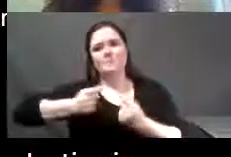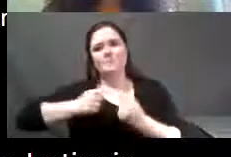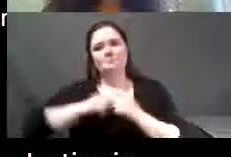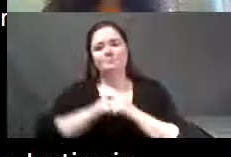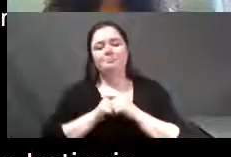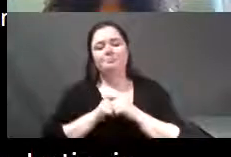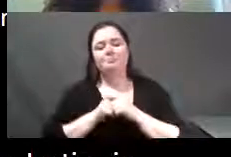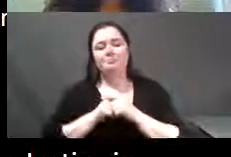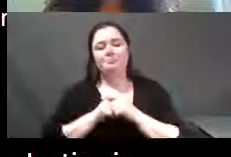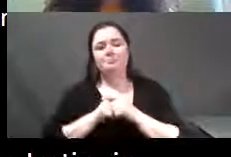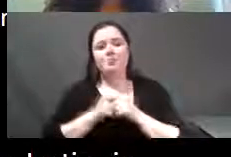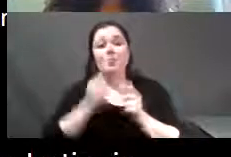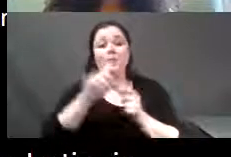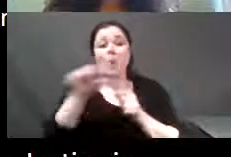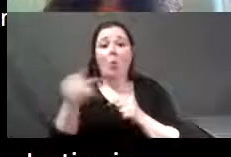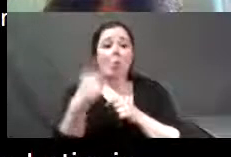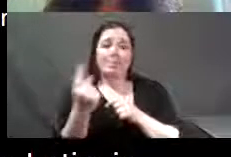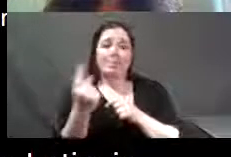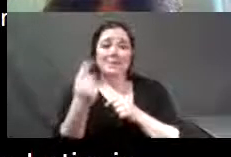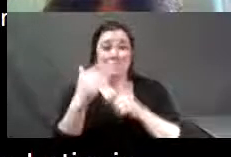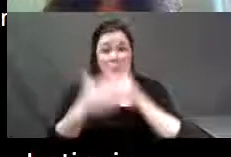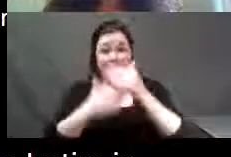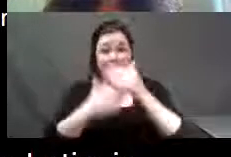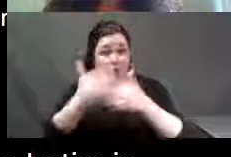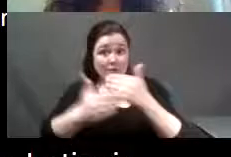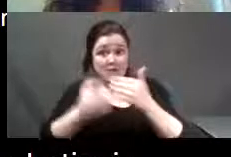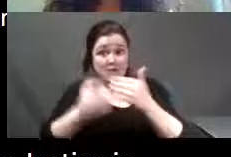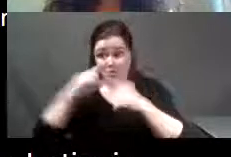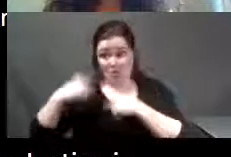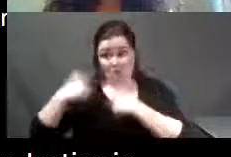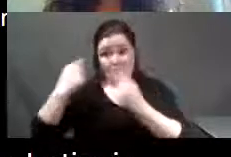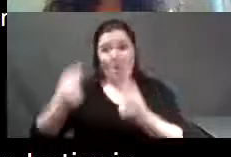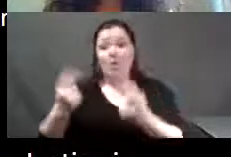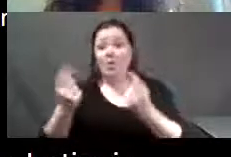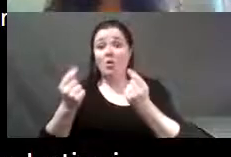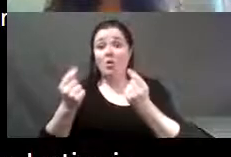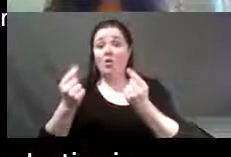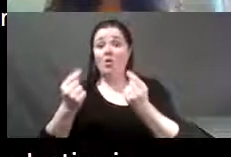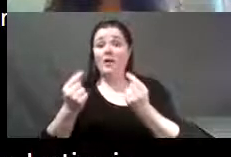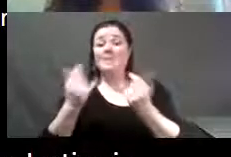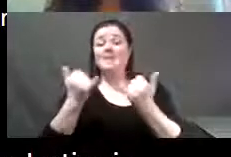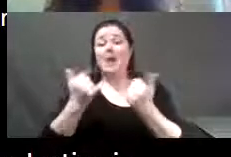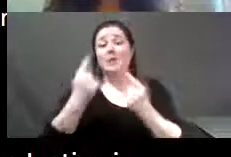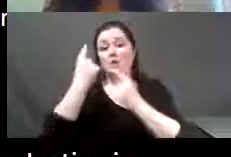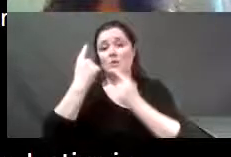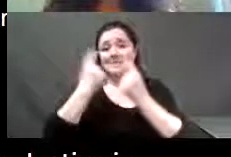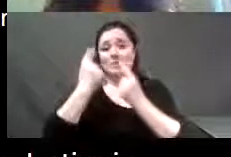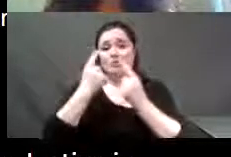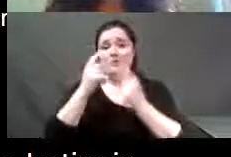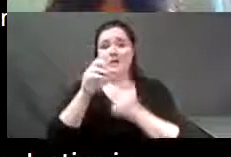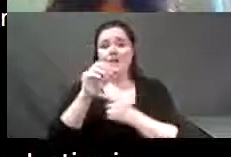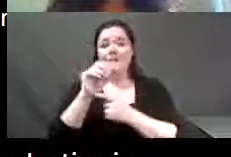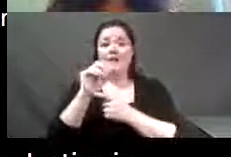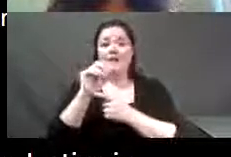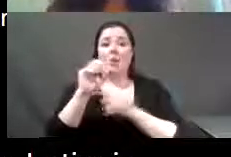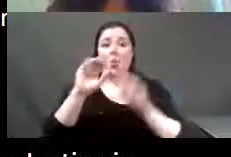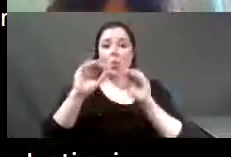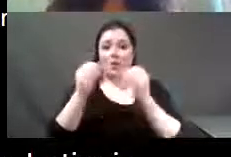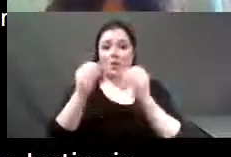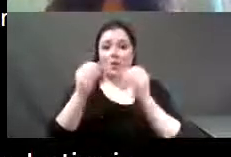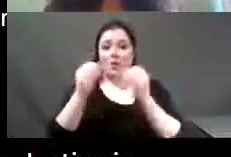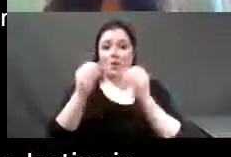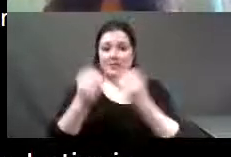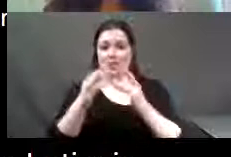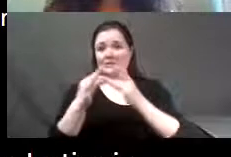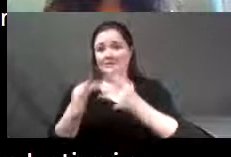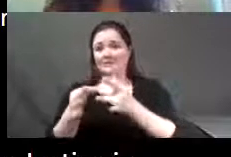So the only progress that has been made so far is there's consideration that organizations led by